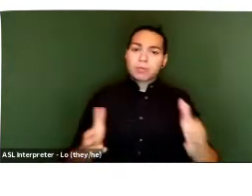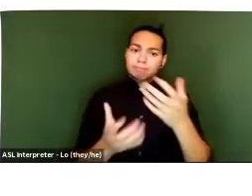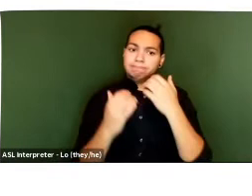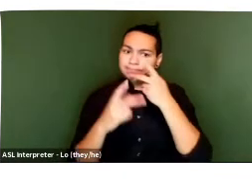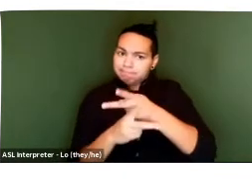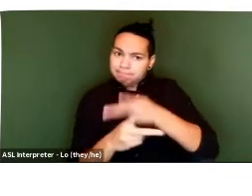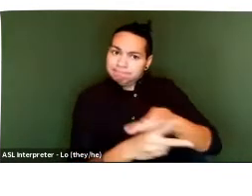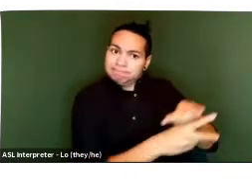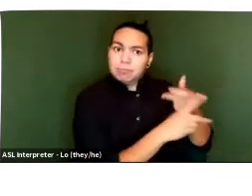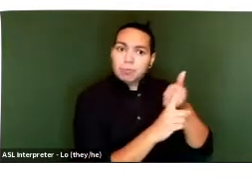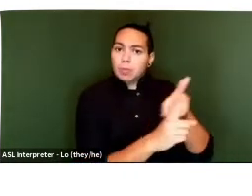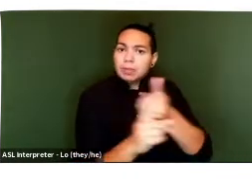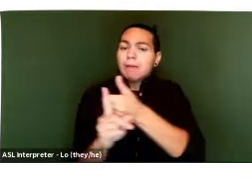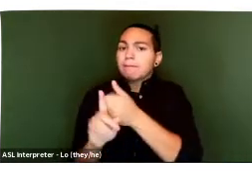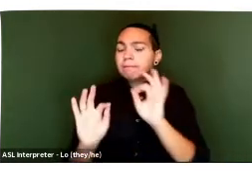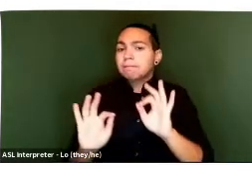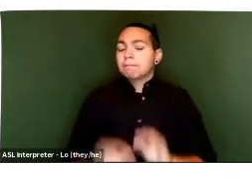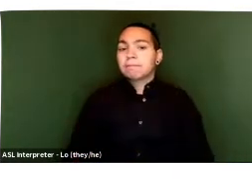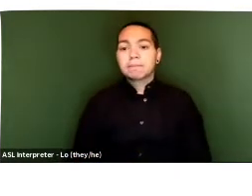Yeah, next please.